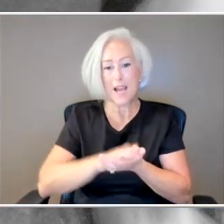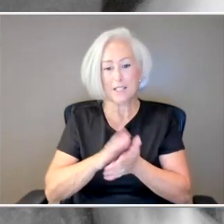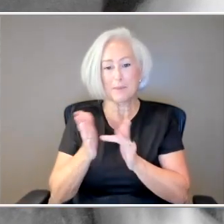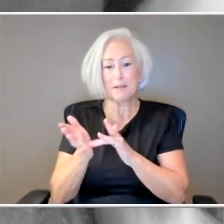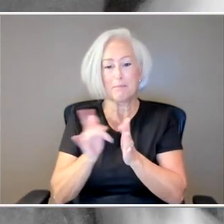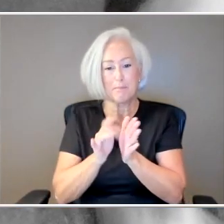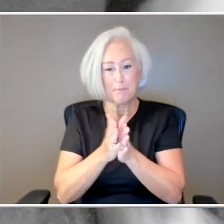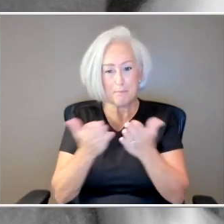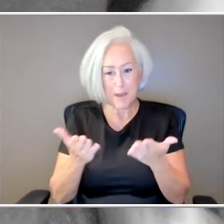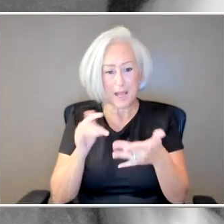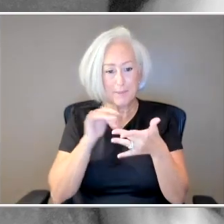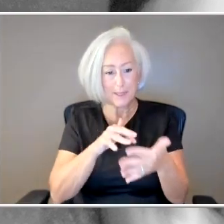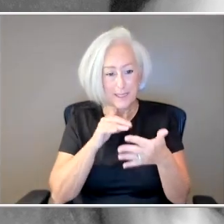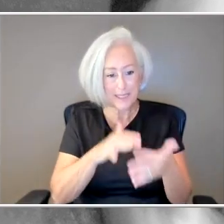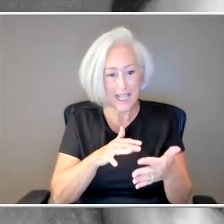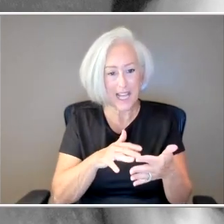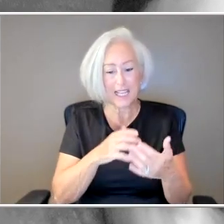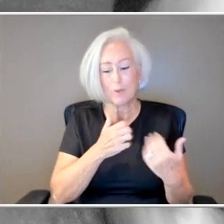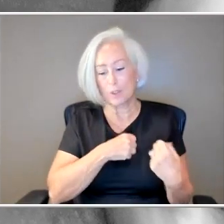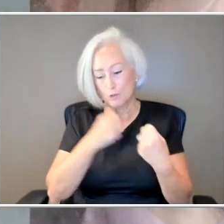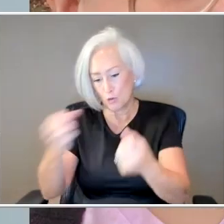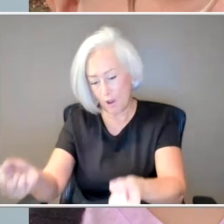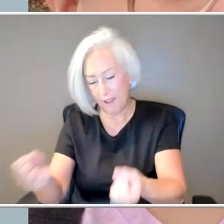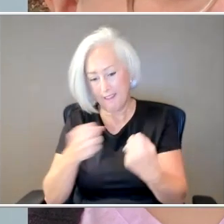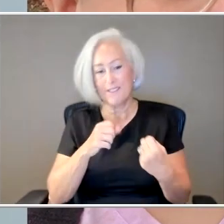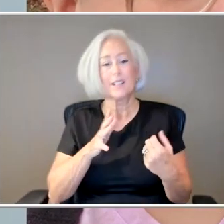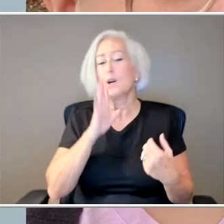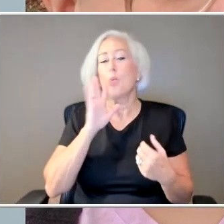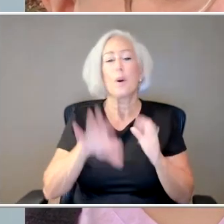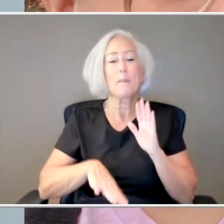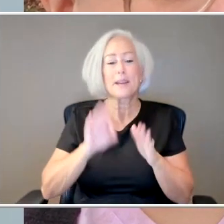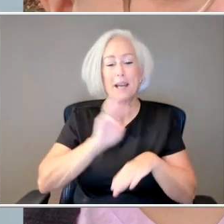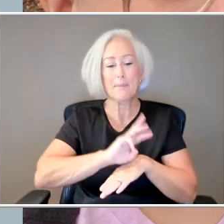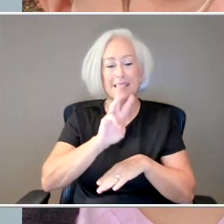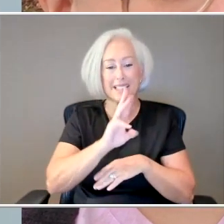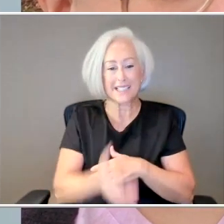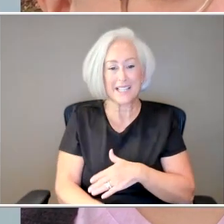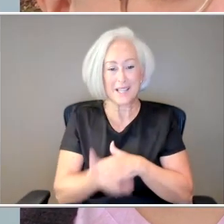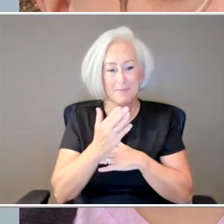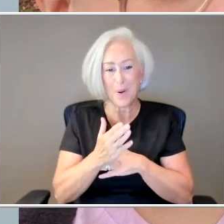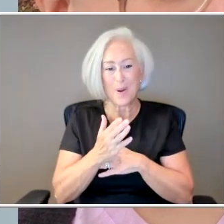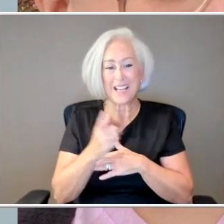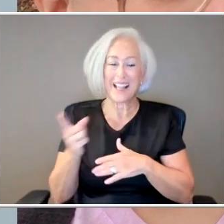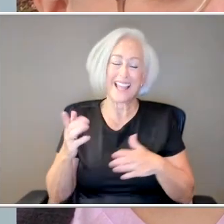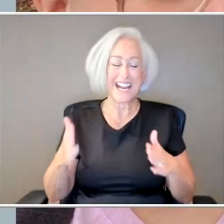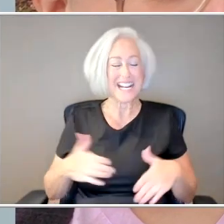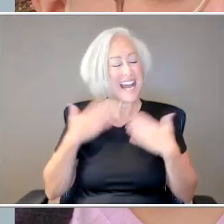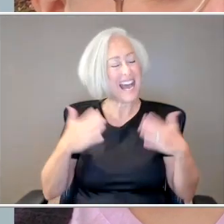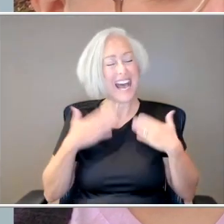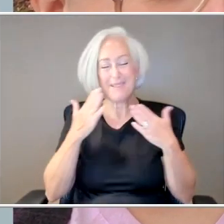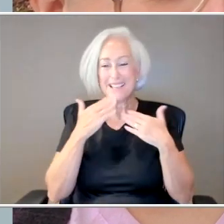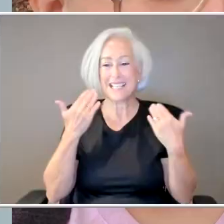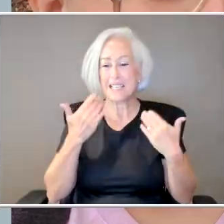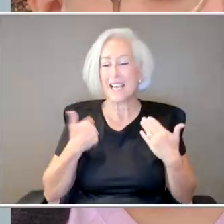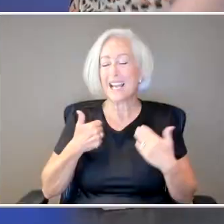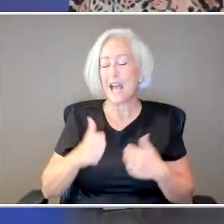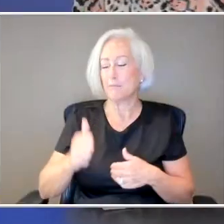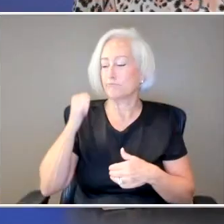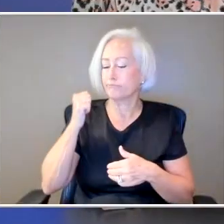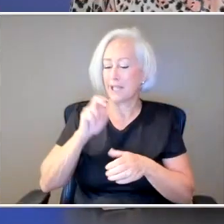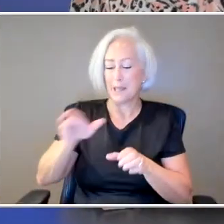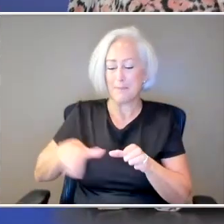and forth. Good Yeah, as friends early of as ours. 6 a.m. they'll pick us up, and they're just as chipper as she is, and I'm in the back seat like, no